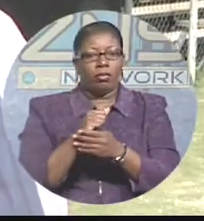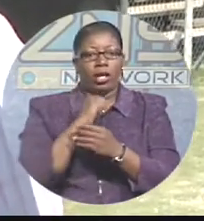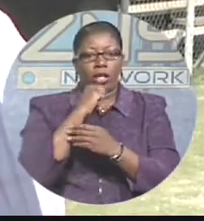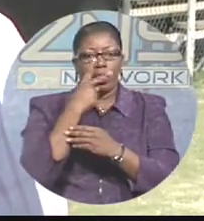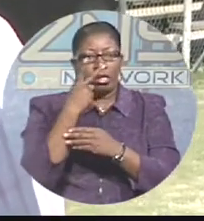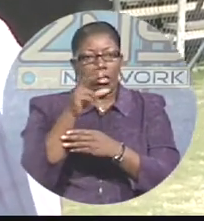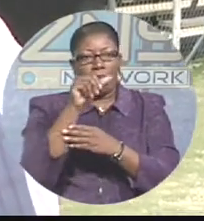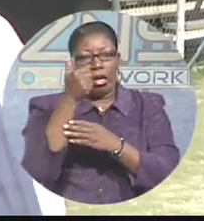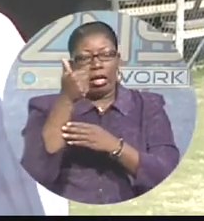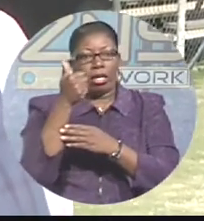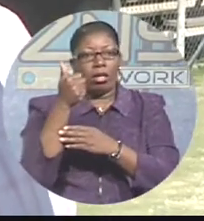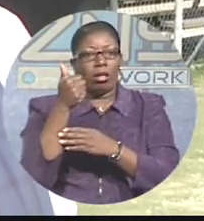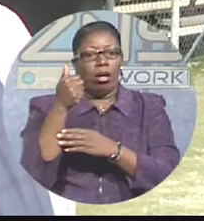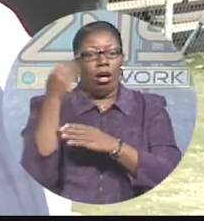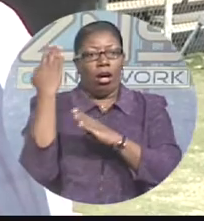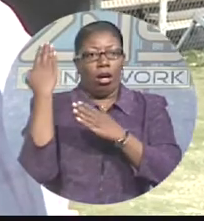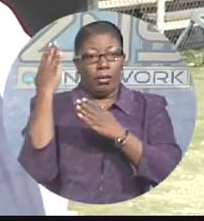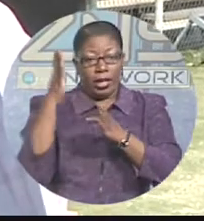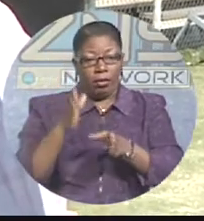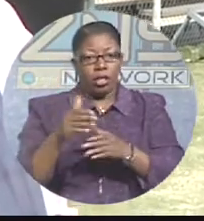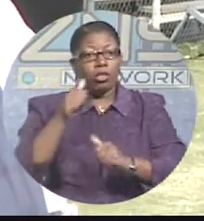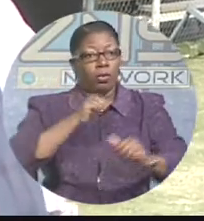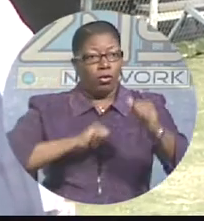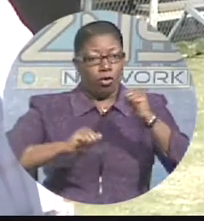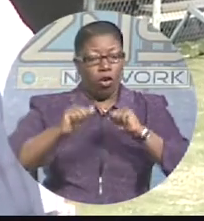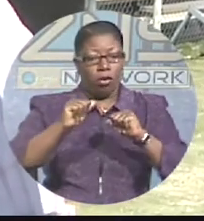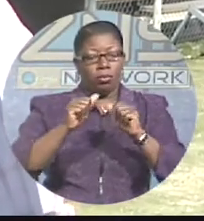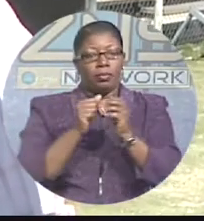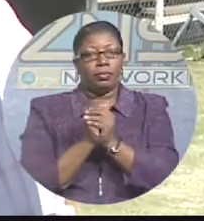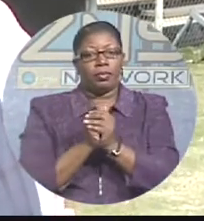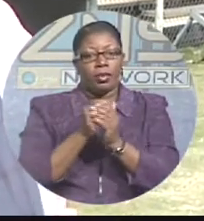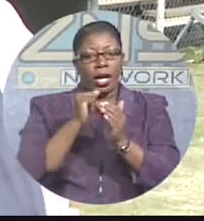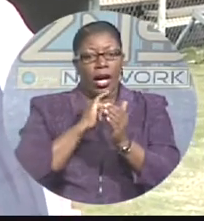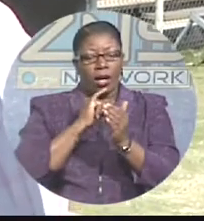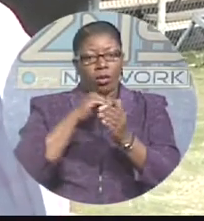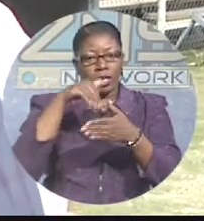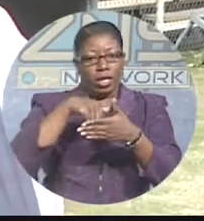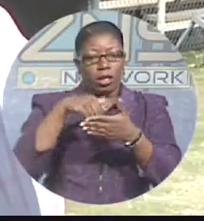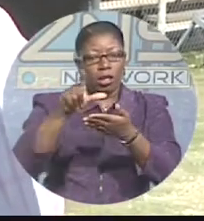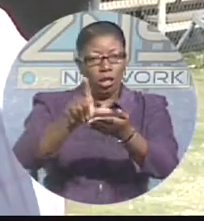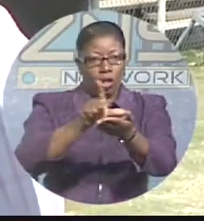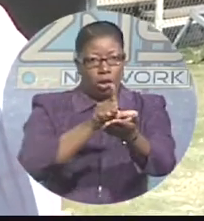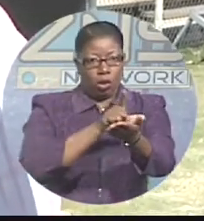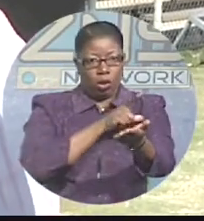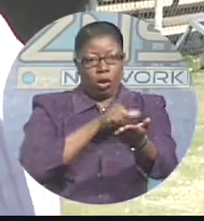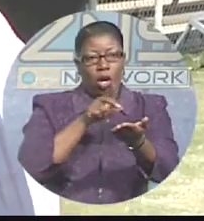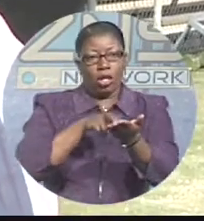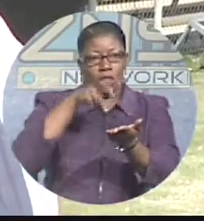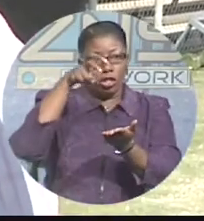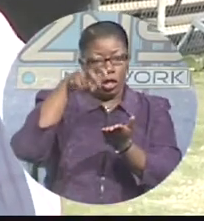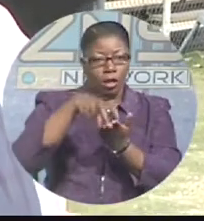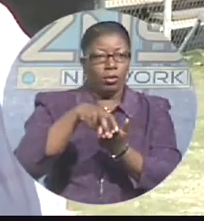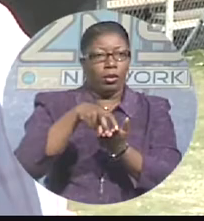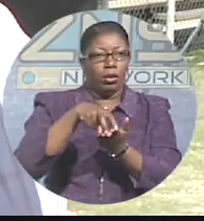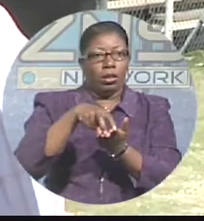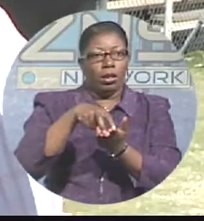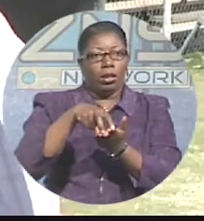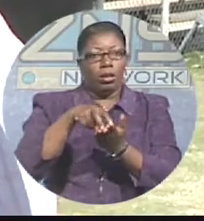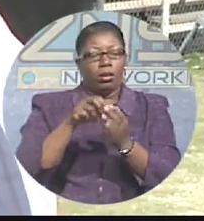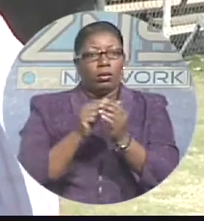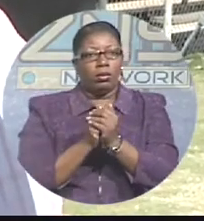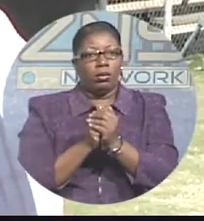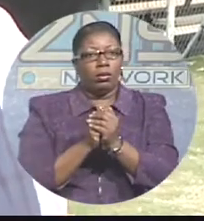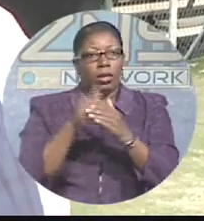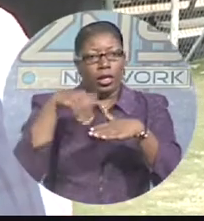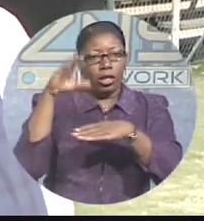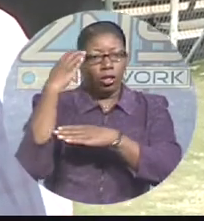of the Bahamians perform. I took part in the long jump, injured myself, and there it was. CARIFTA